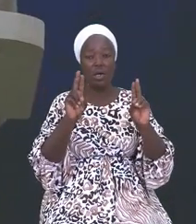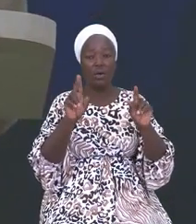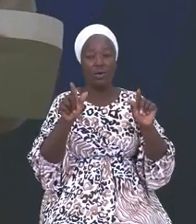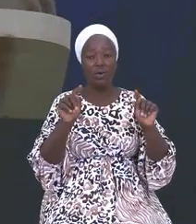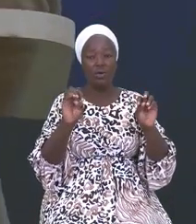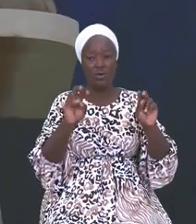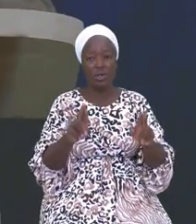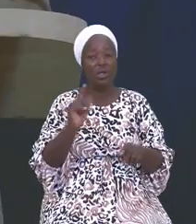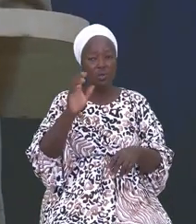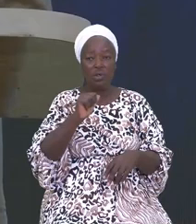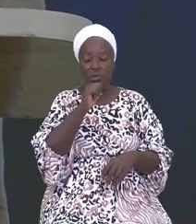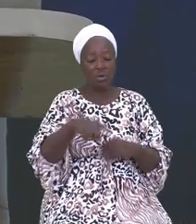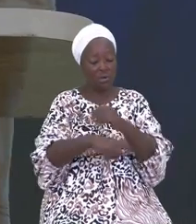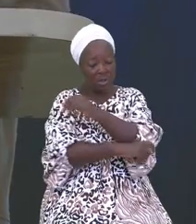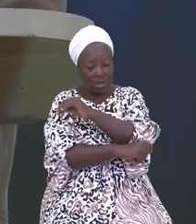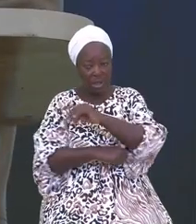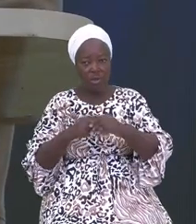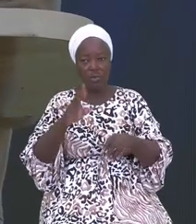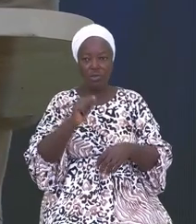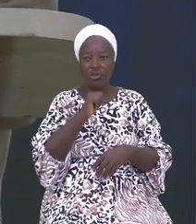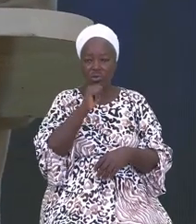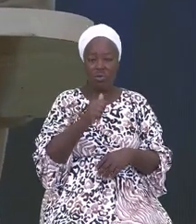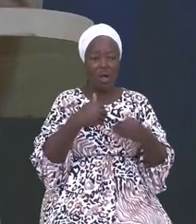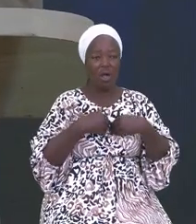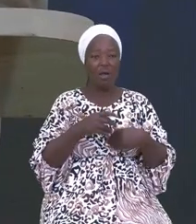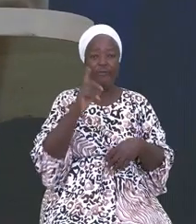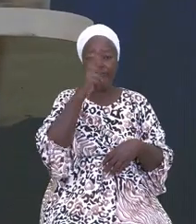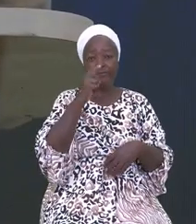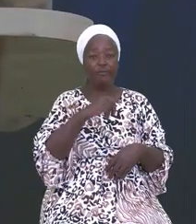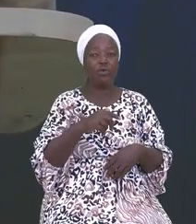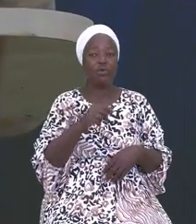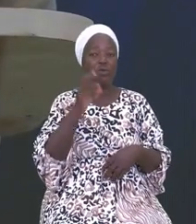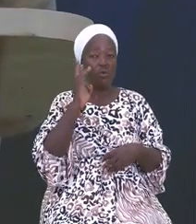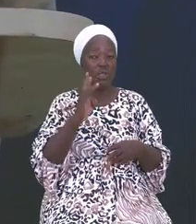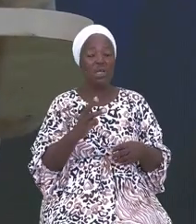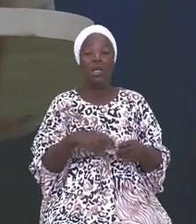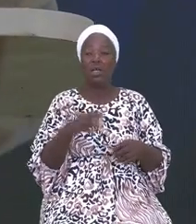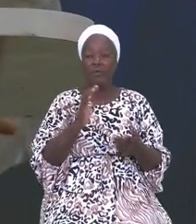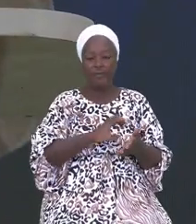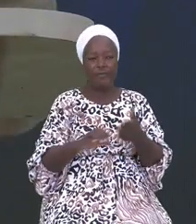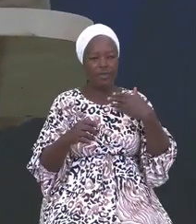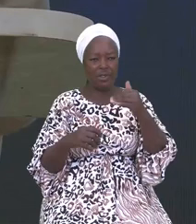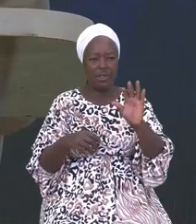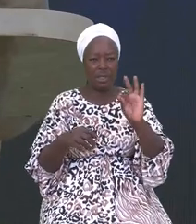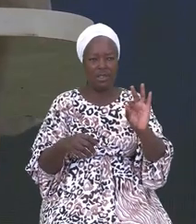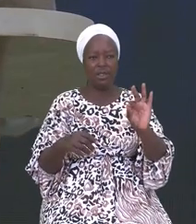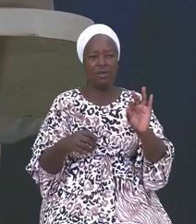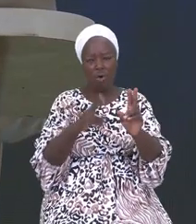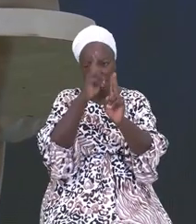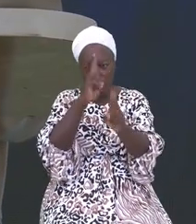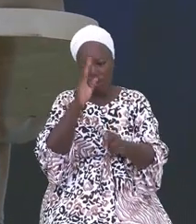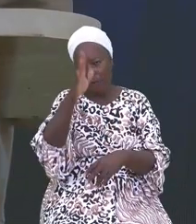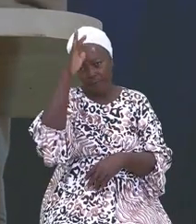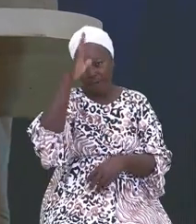steal, thou shalt not bear false witness. In verse 19, honor thy father and